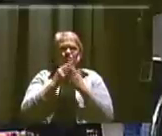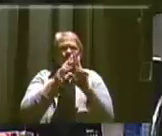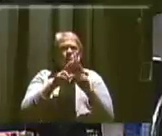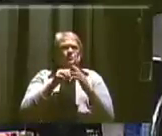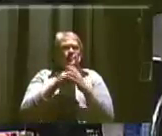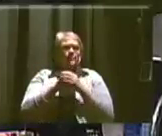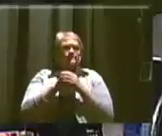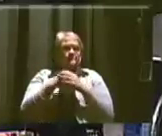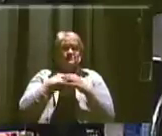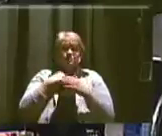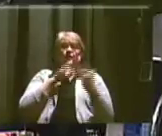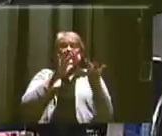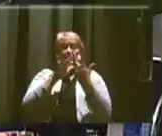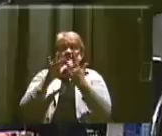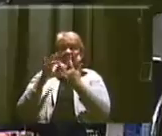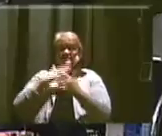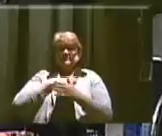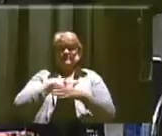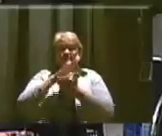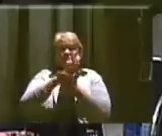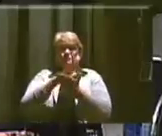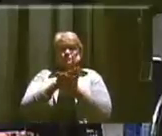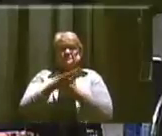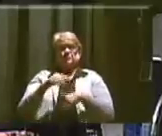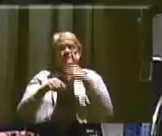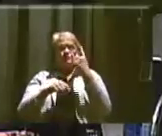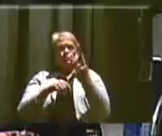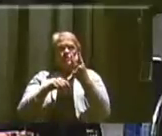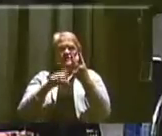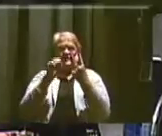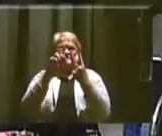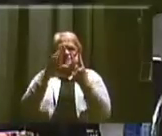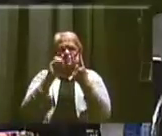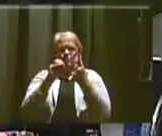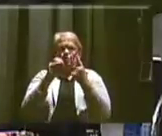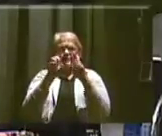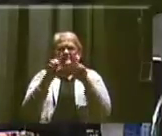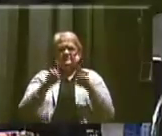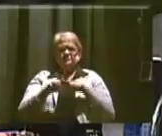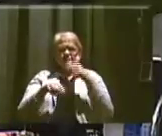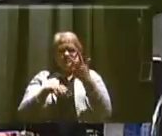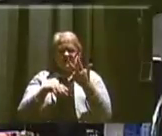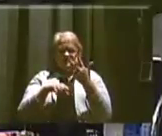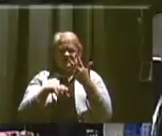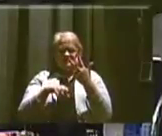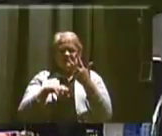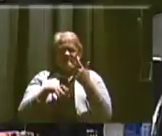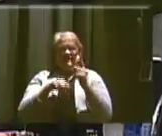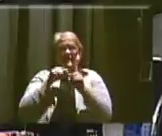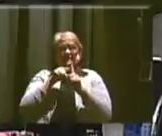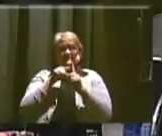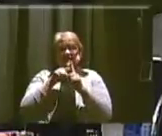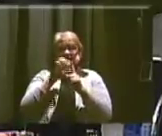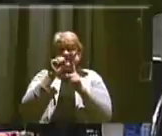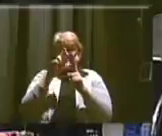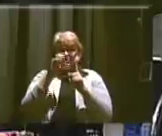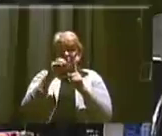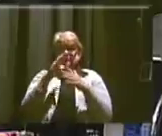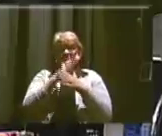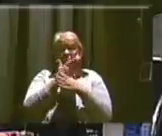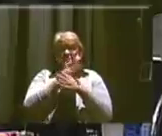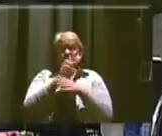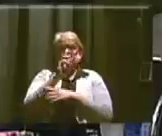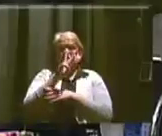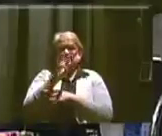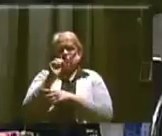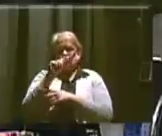schools, and we have one SRO in District 3, and it is shared by